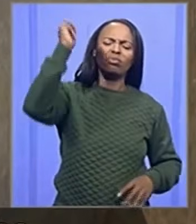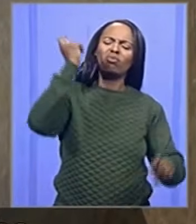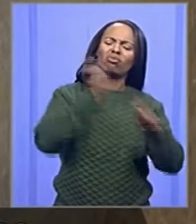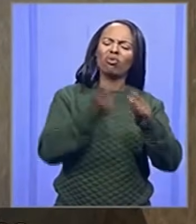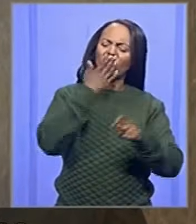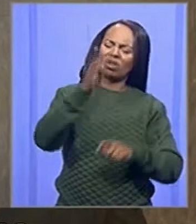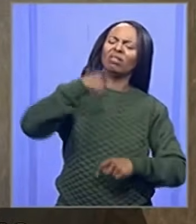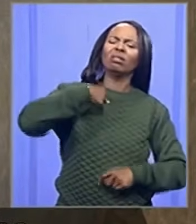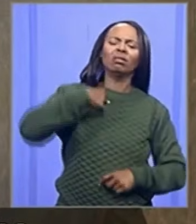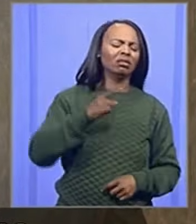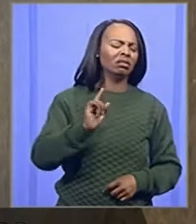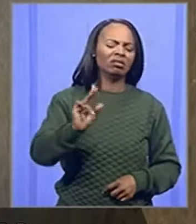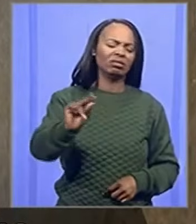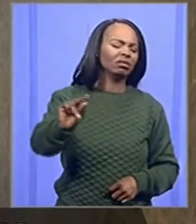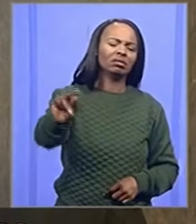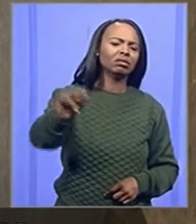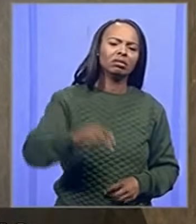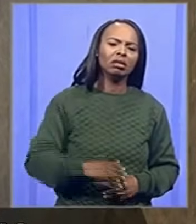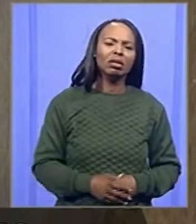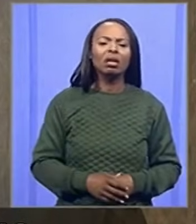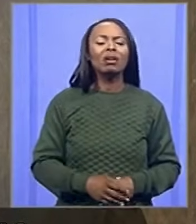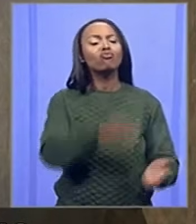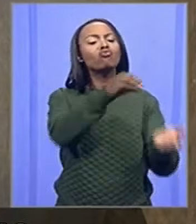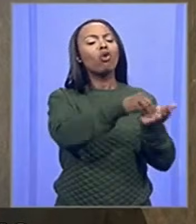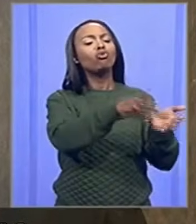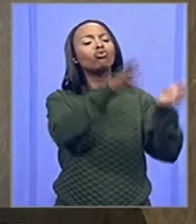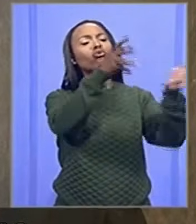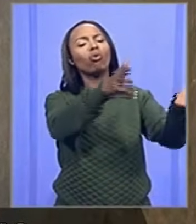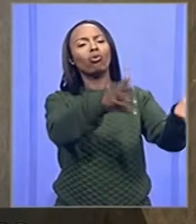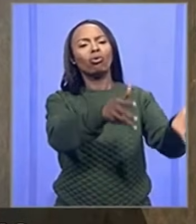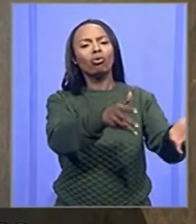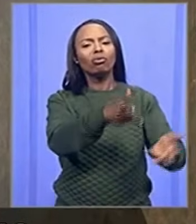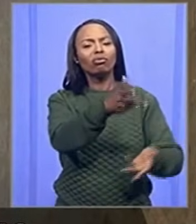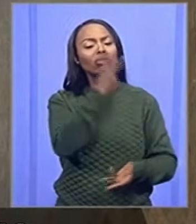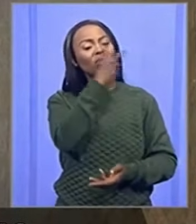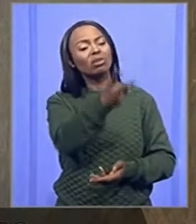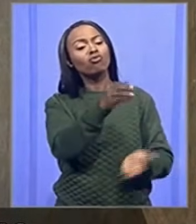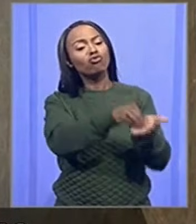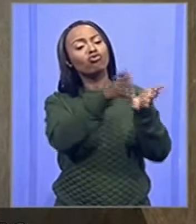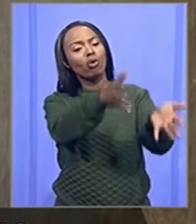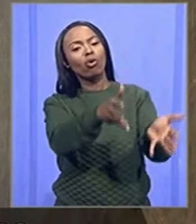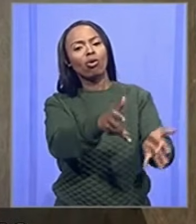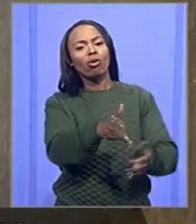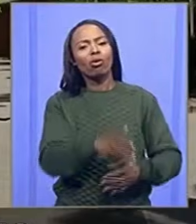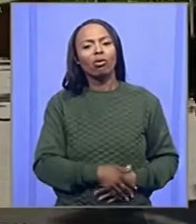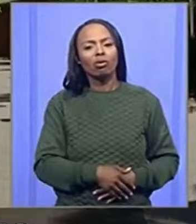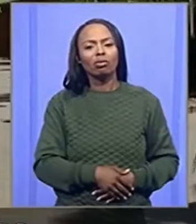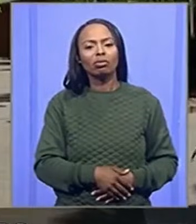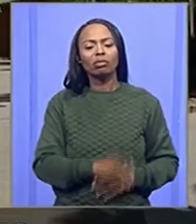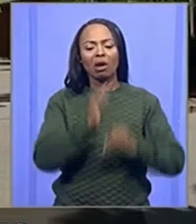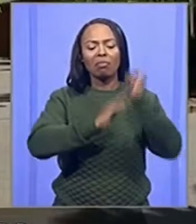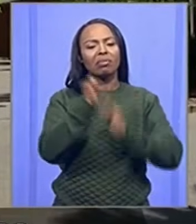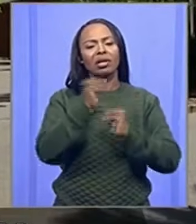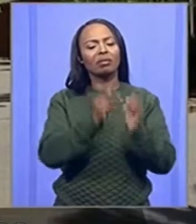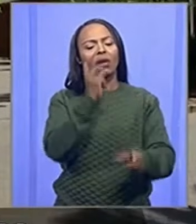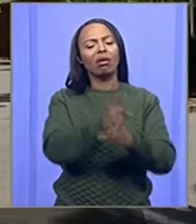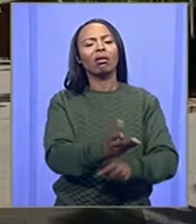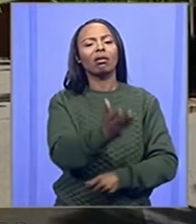yana ga se ba bantse ba ibedi po ba ithurile nix ba ilakhetsa jana ya ka o ibone go ntsana a ke batla go aga. Lefapha la